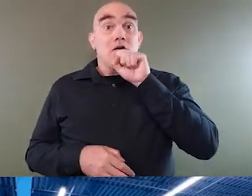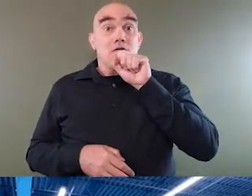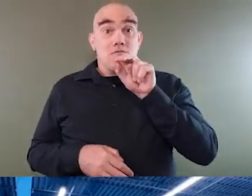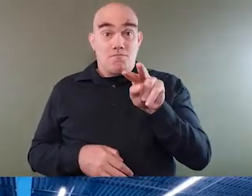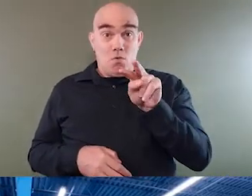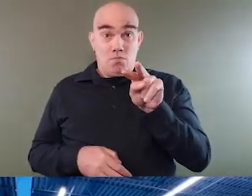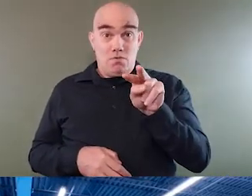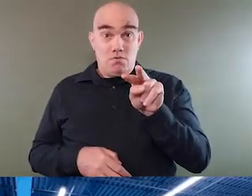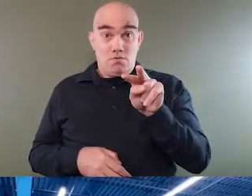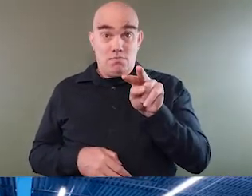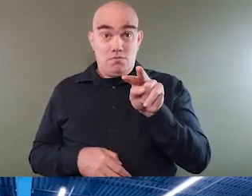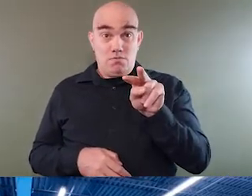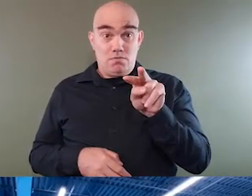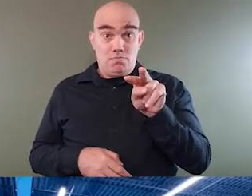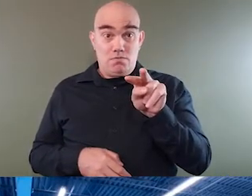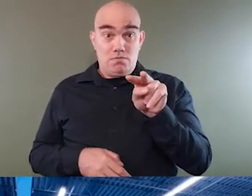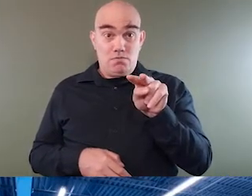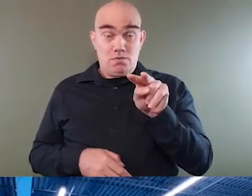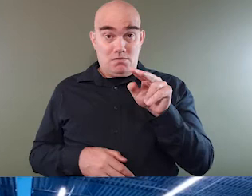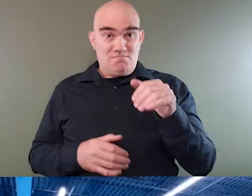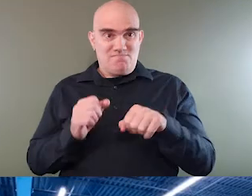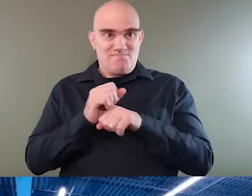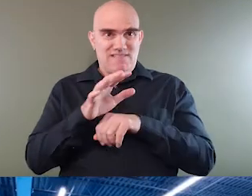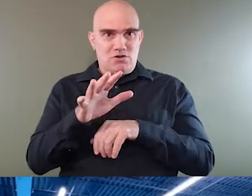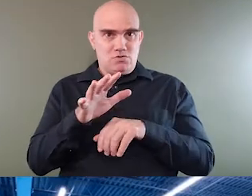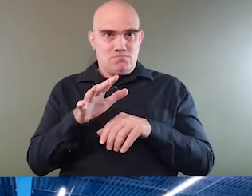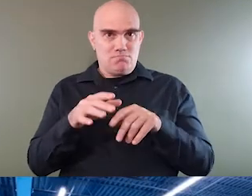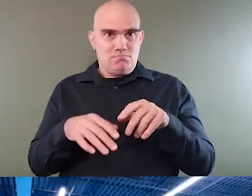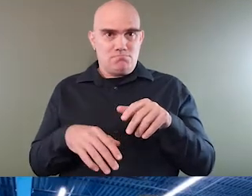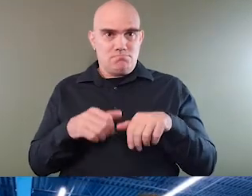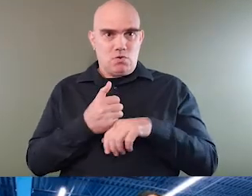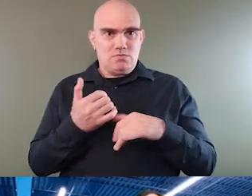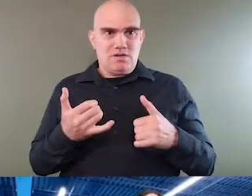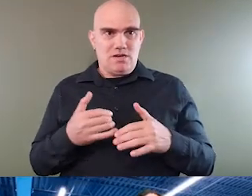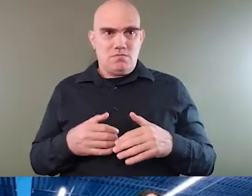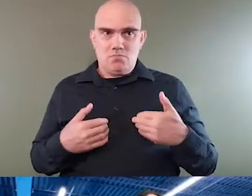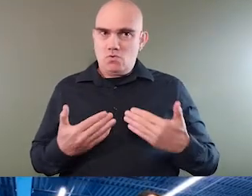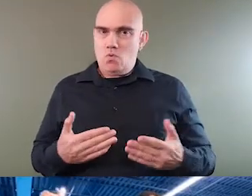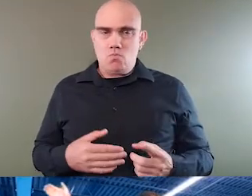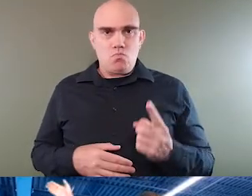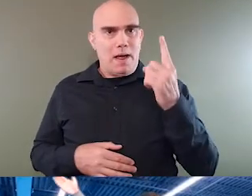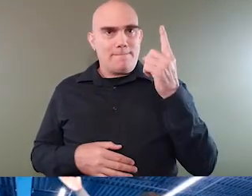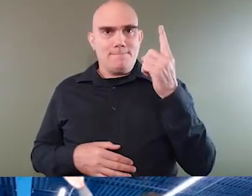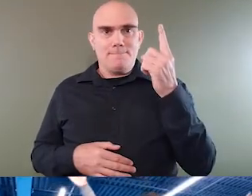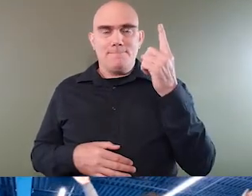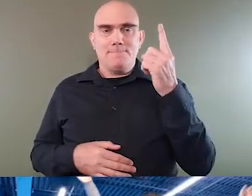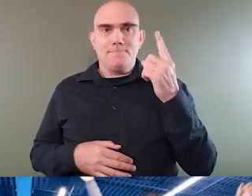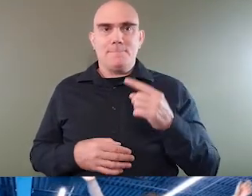forward. We're gonna mountain pose here. We're gonna go right up.